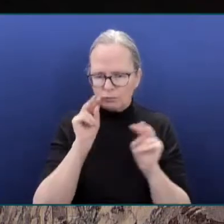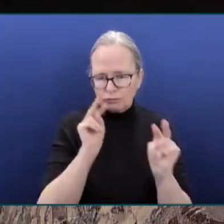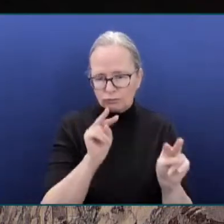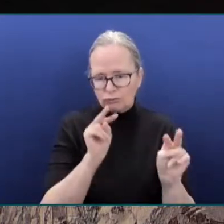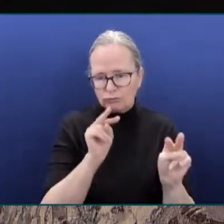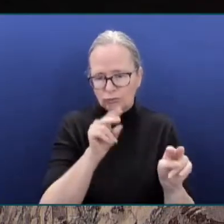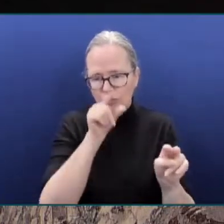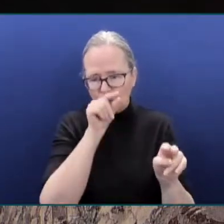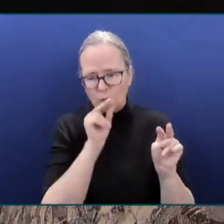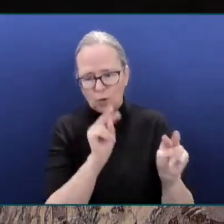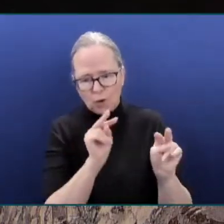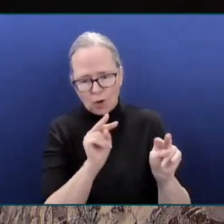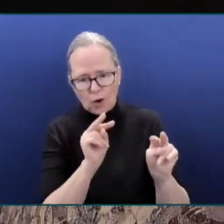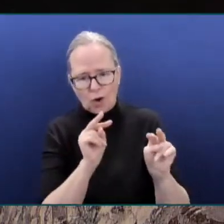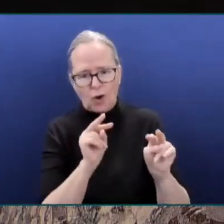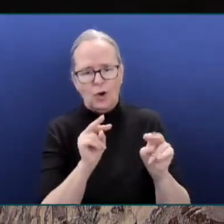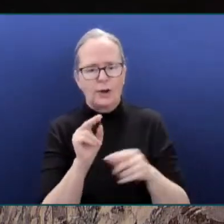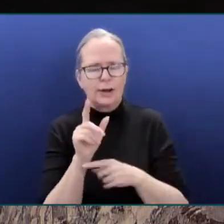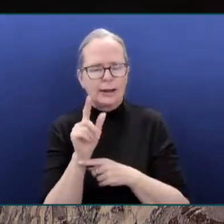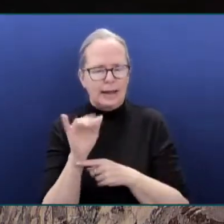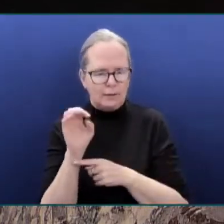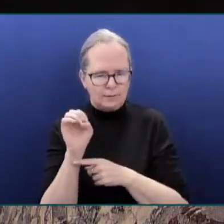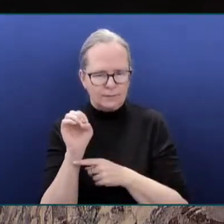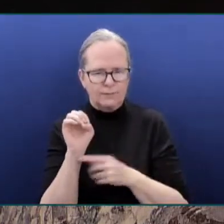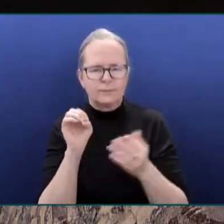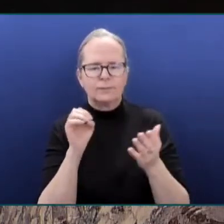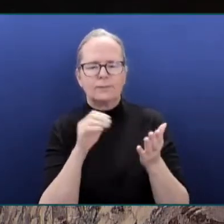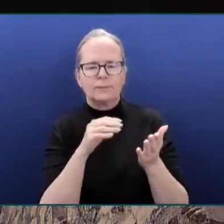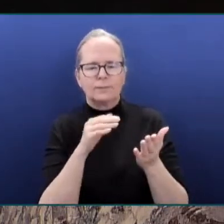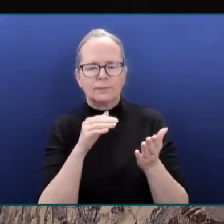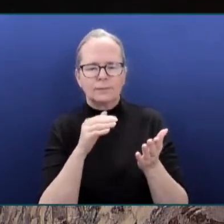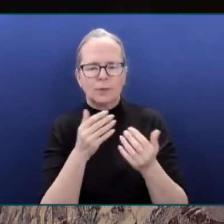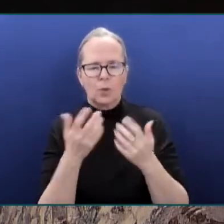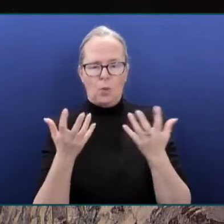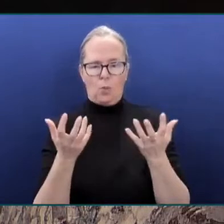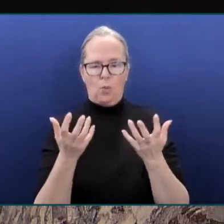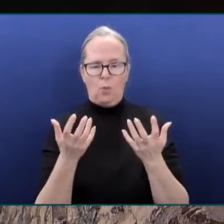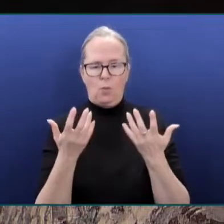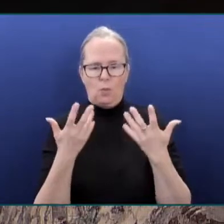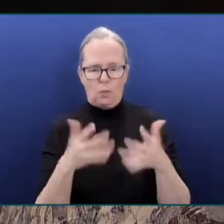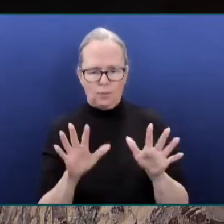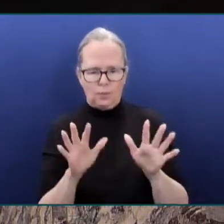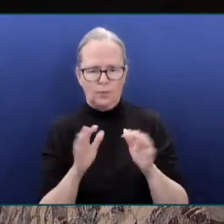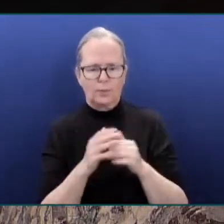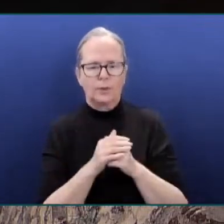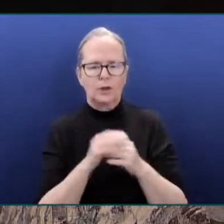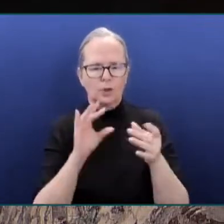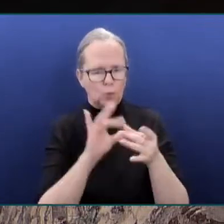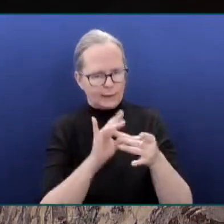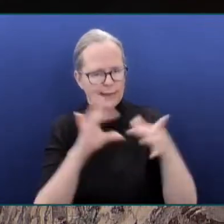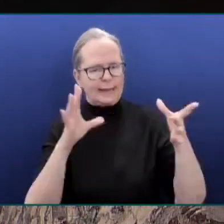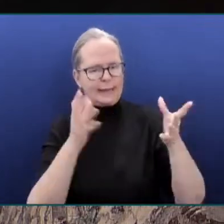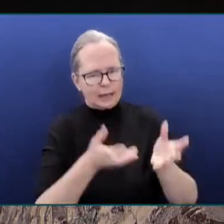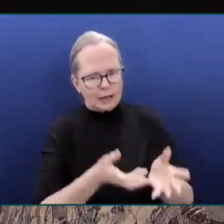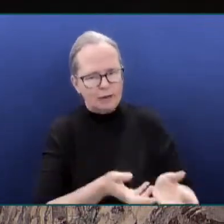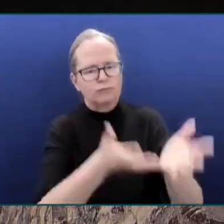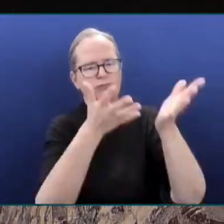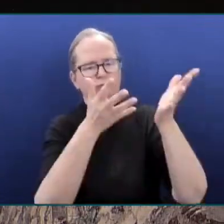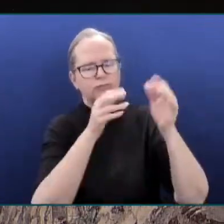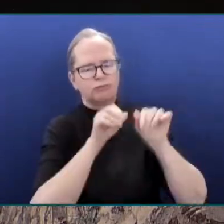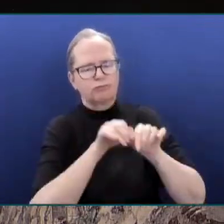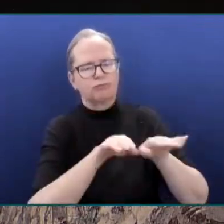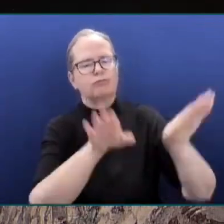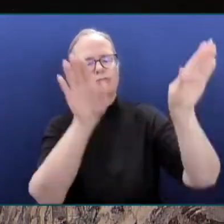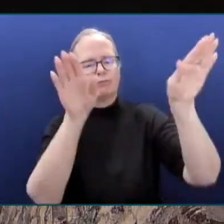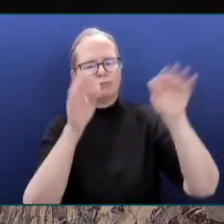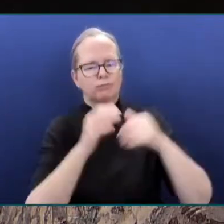release. There are also events at the Deep Bay Marine Centre, Field Station, the Old Schoolhouse, the Macmillan Arts Centre, the Qualicum Beach Museum,